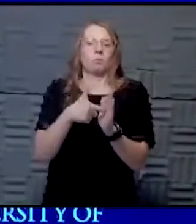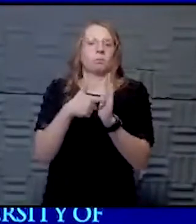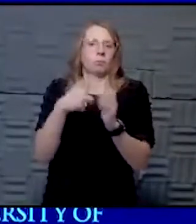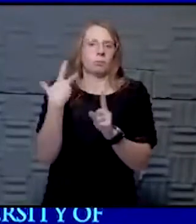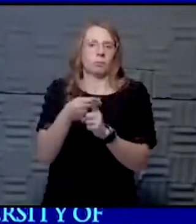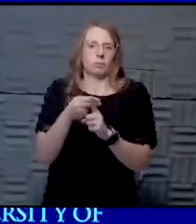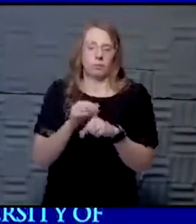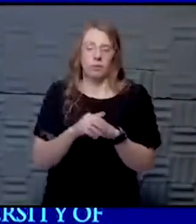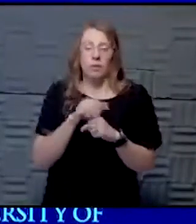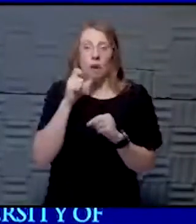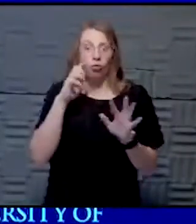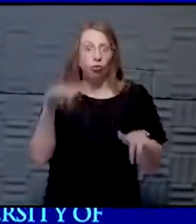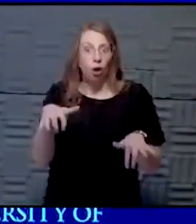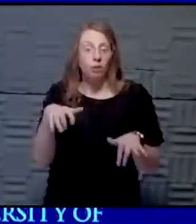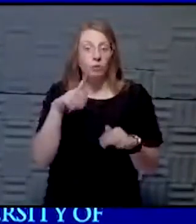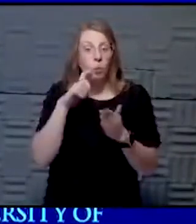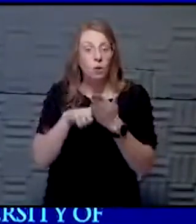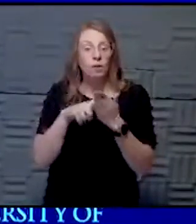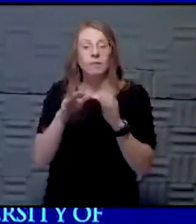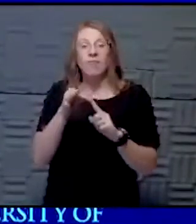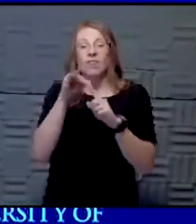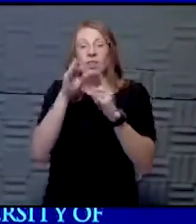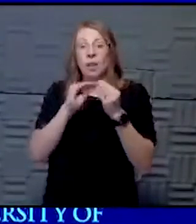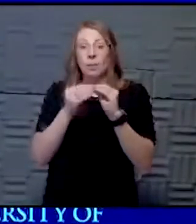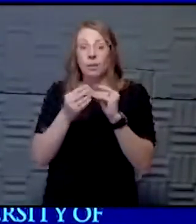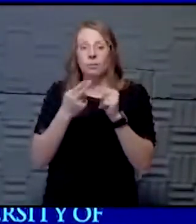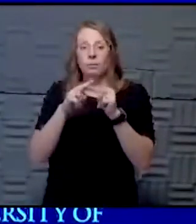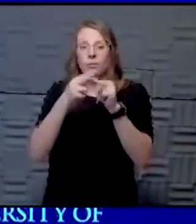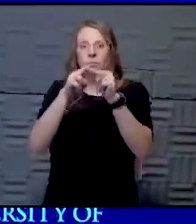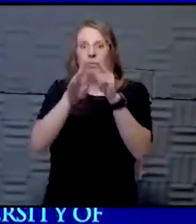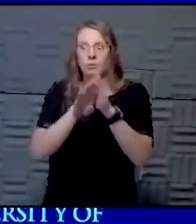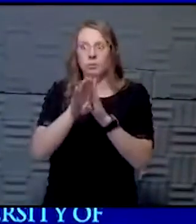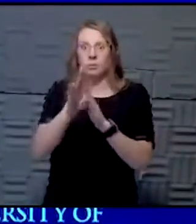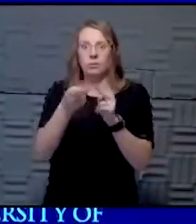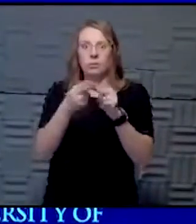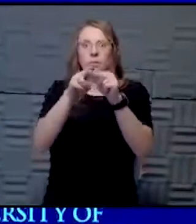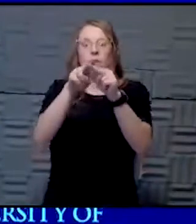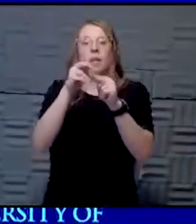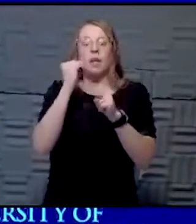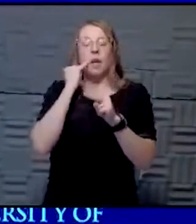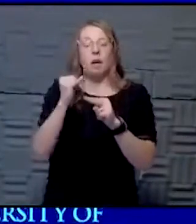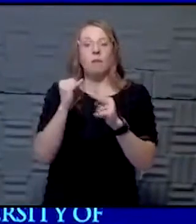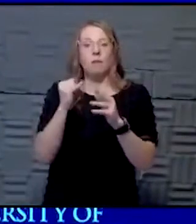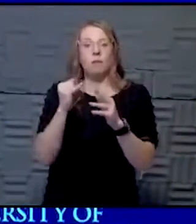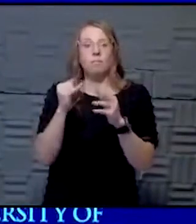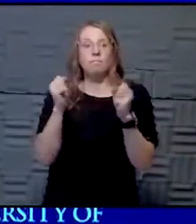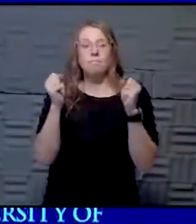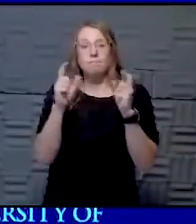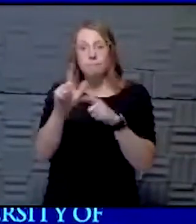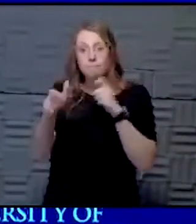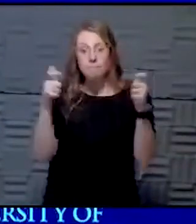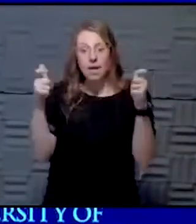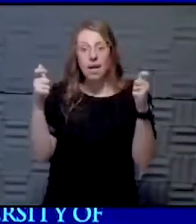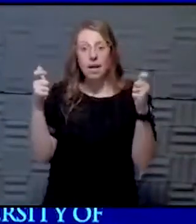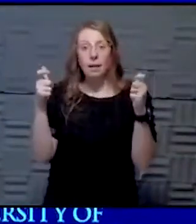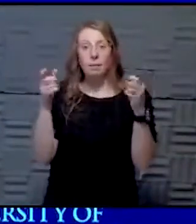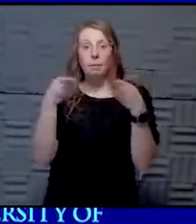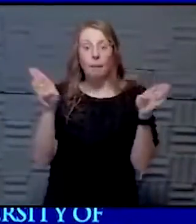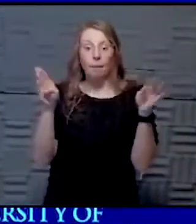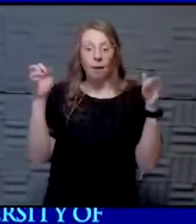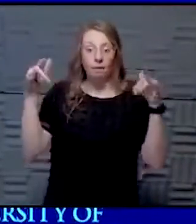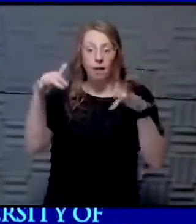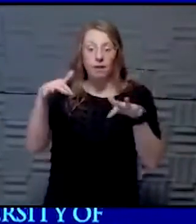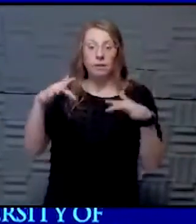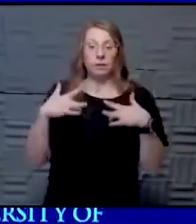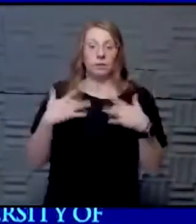I wouldn't be surprised to see, especially if the numbers continue to rise, if you want to get into big public events, that vaccine passport thing may have to have